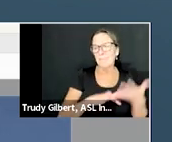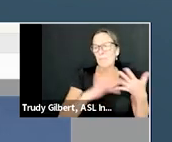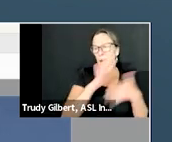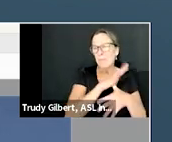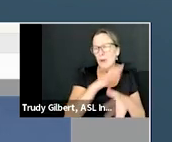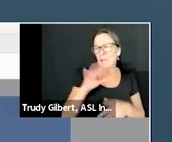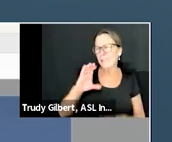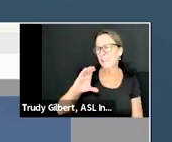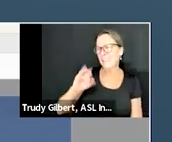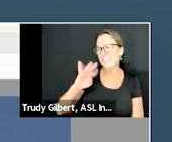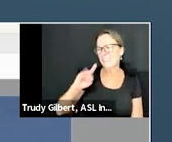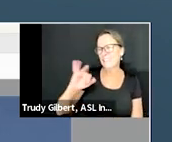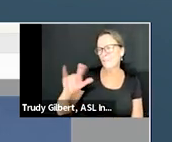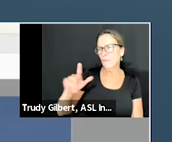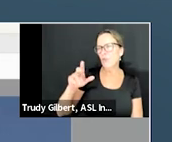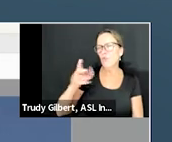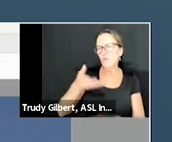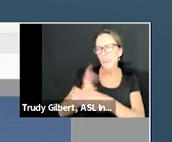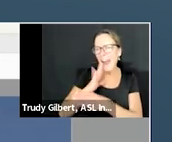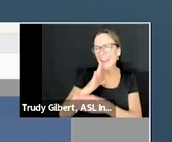and education related issues,